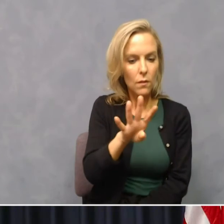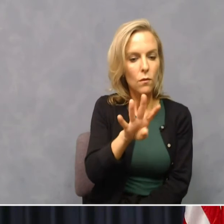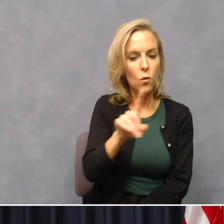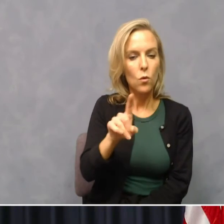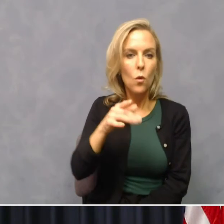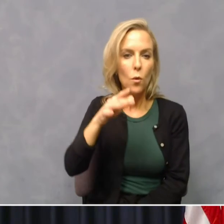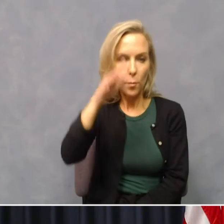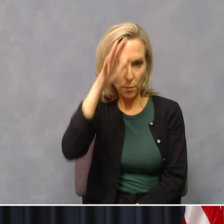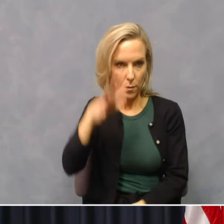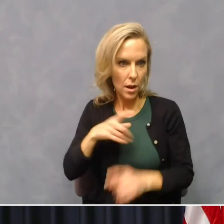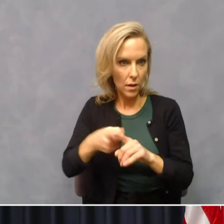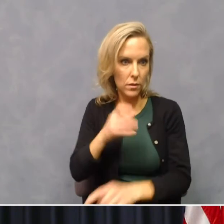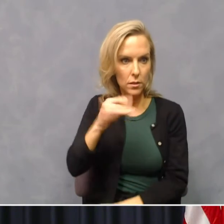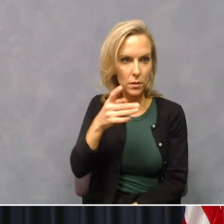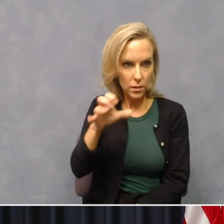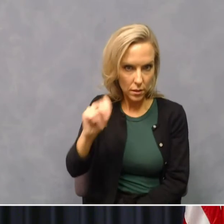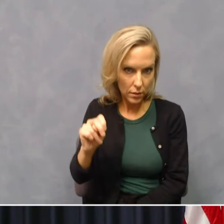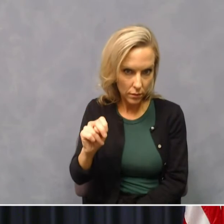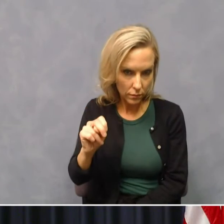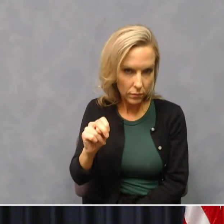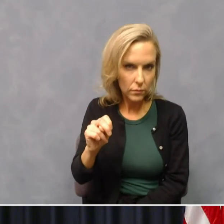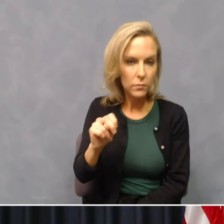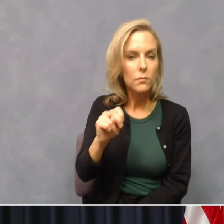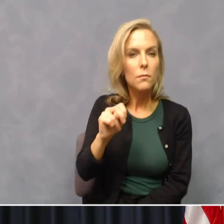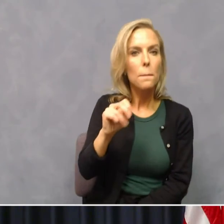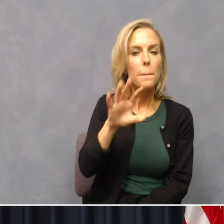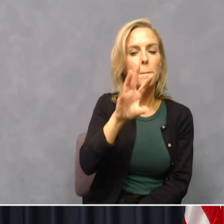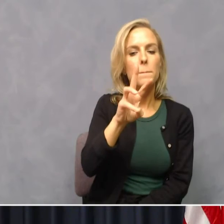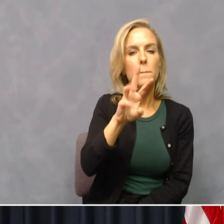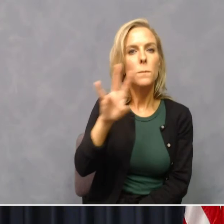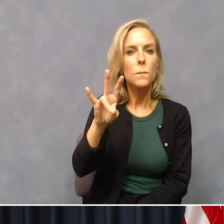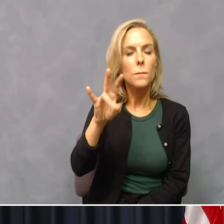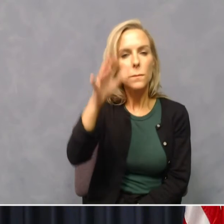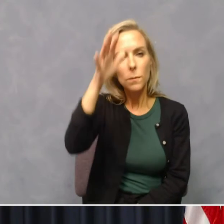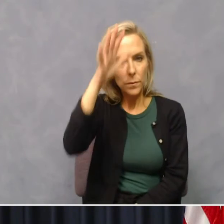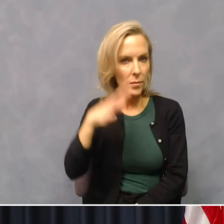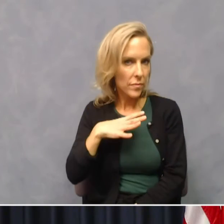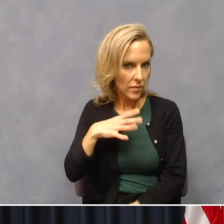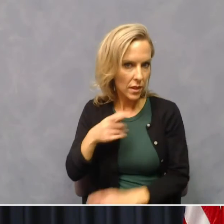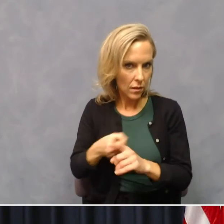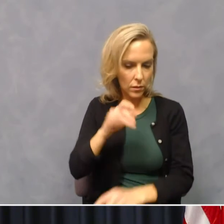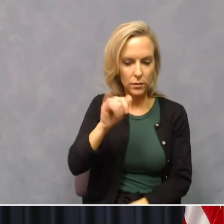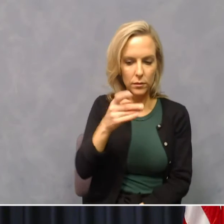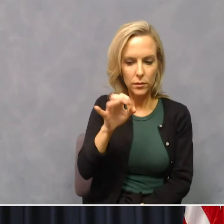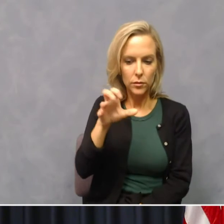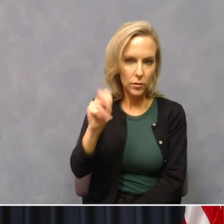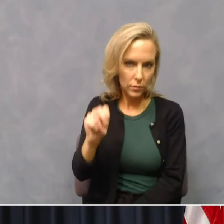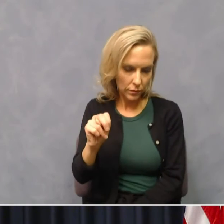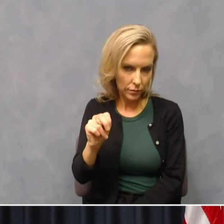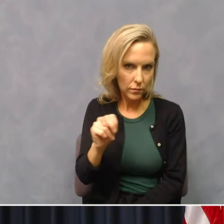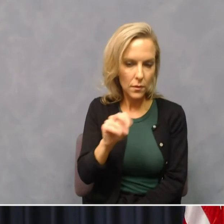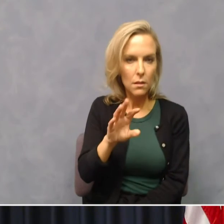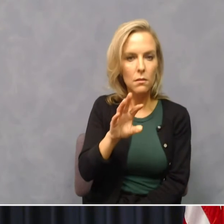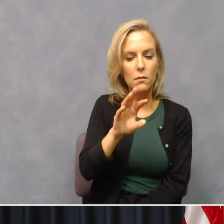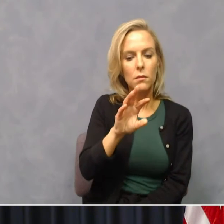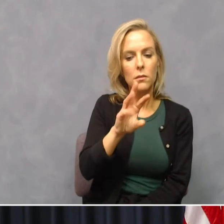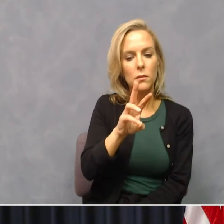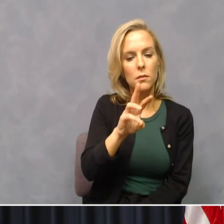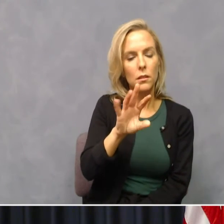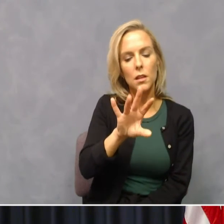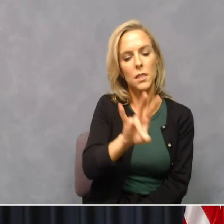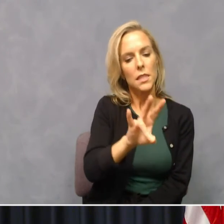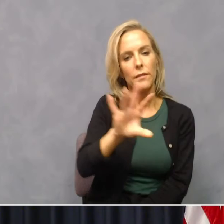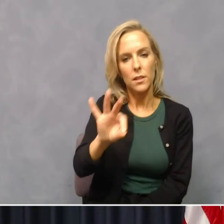man from Jefferson, a 67-year-old man from Jefferson, a 79-year-old man from